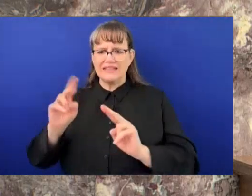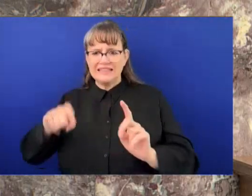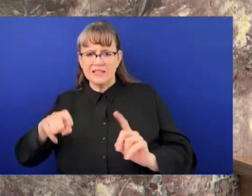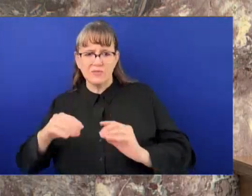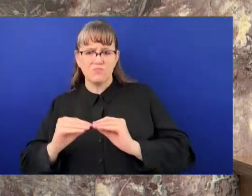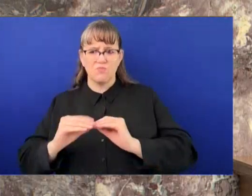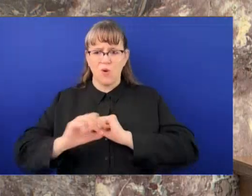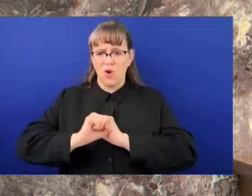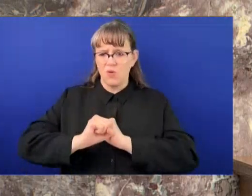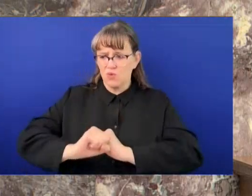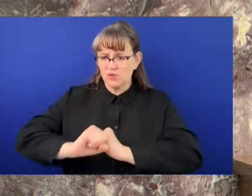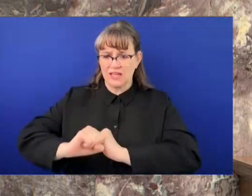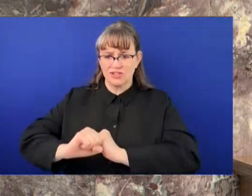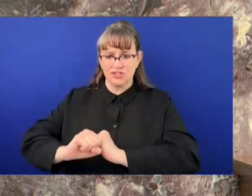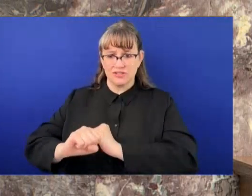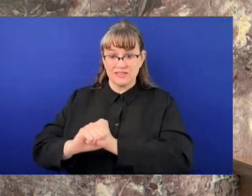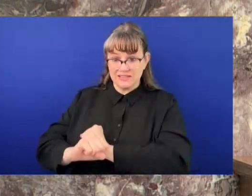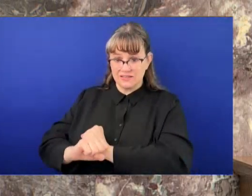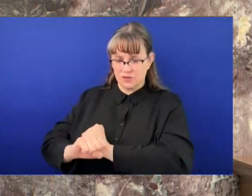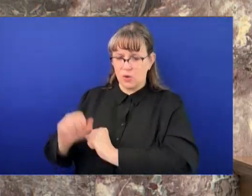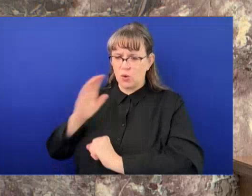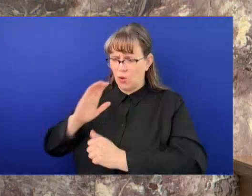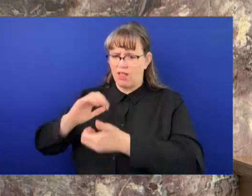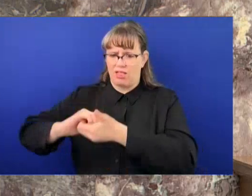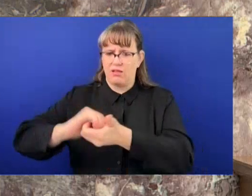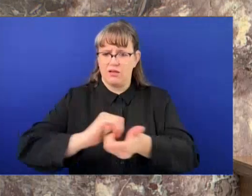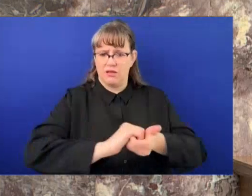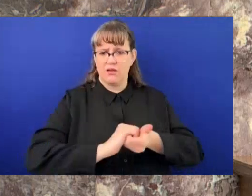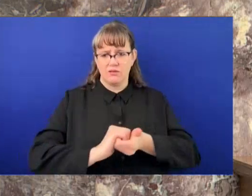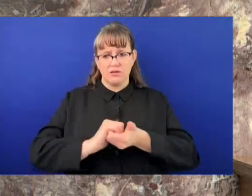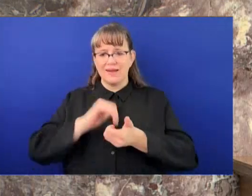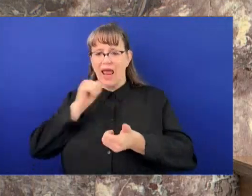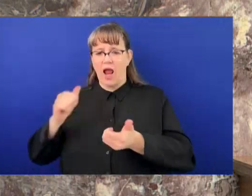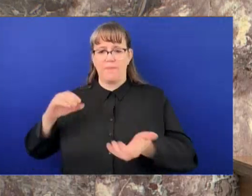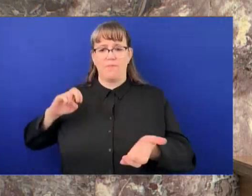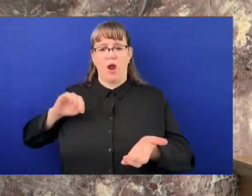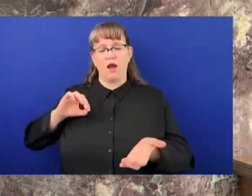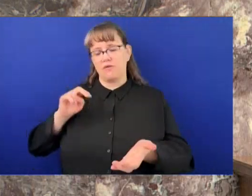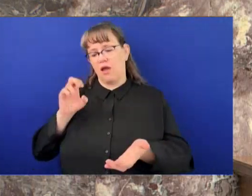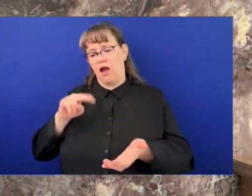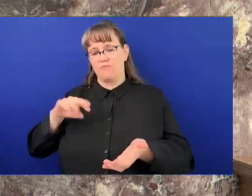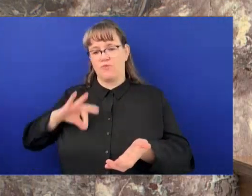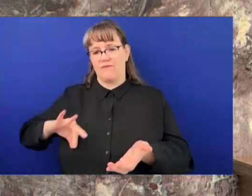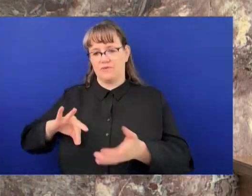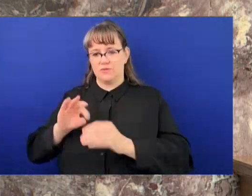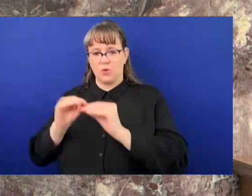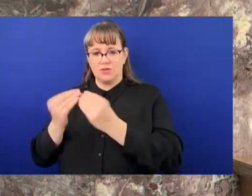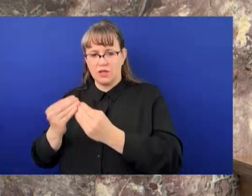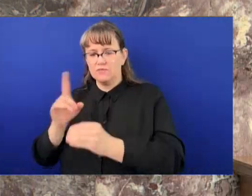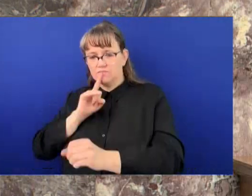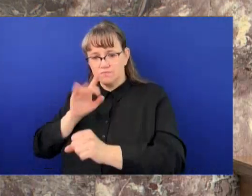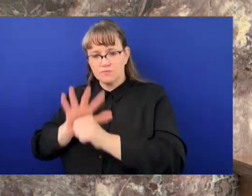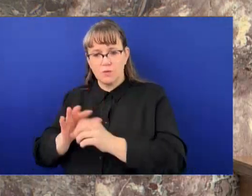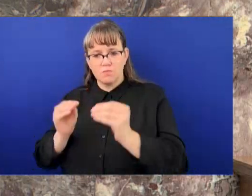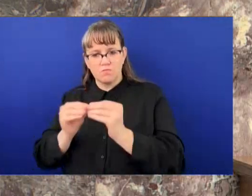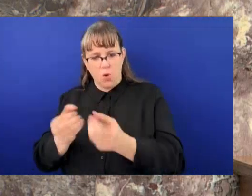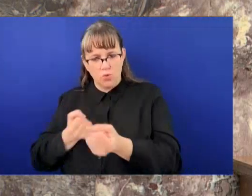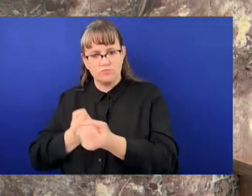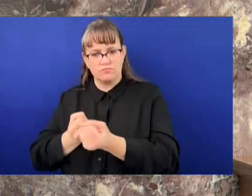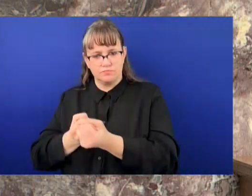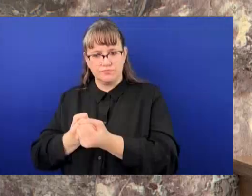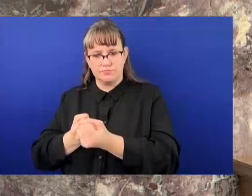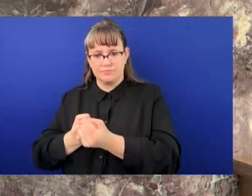not-for-profit providers to ensure that they're putting additional supports and safety measures in, whether it's fencing, whether it's cameras,